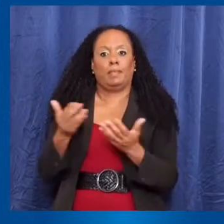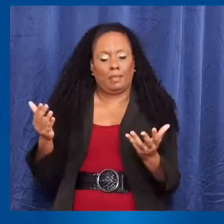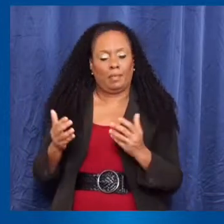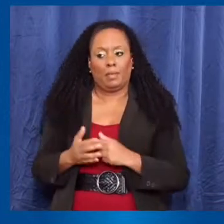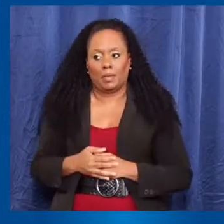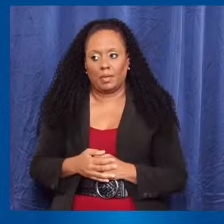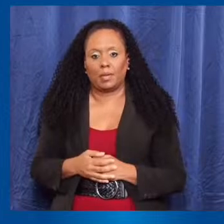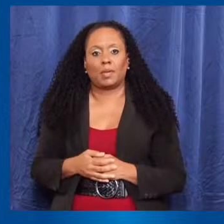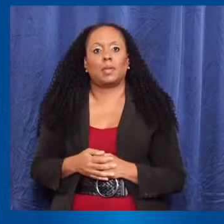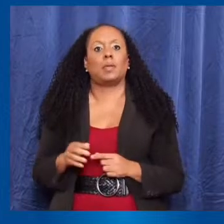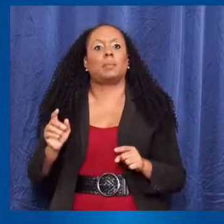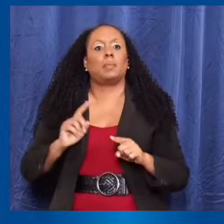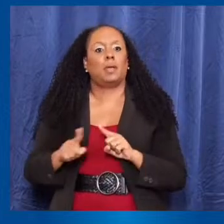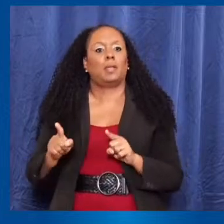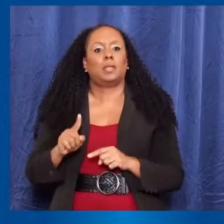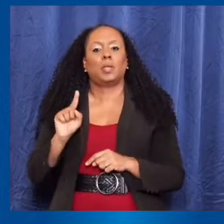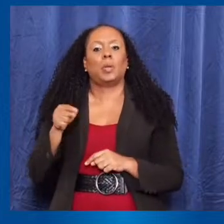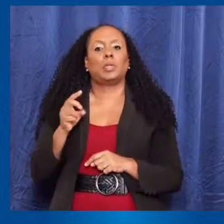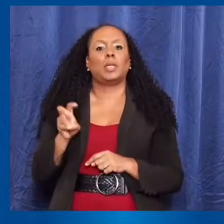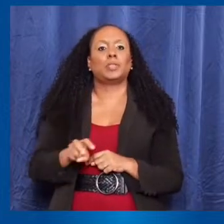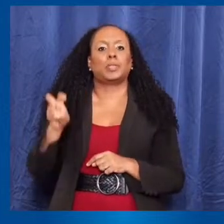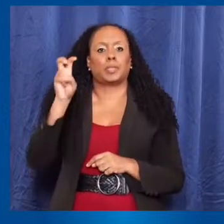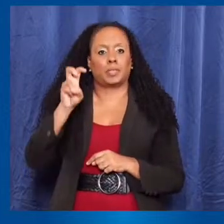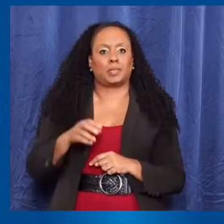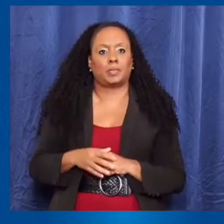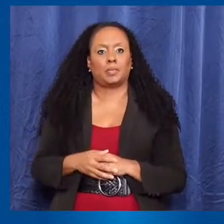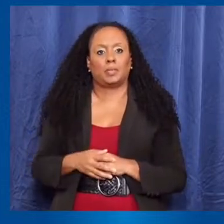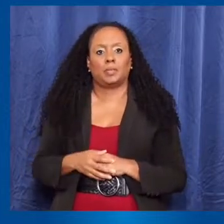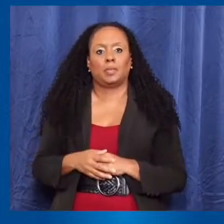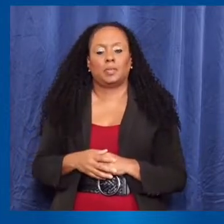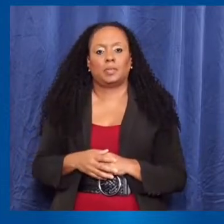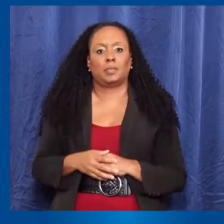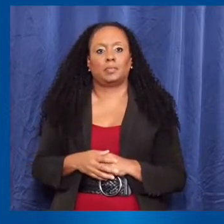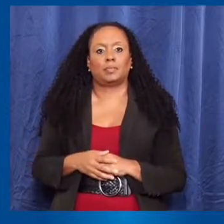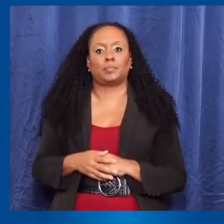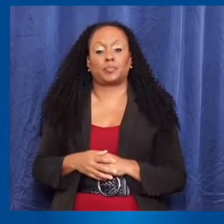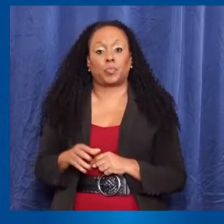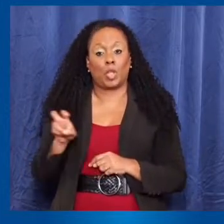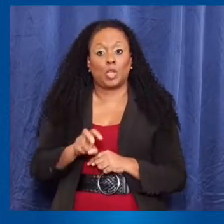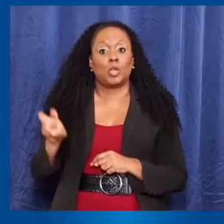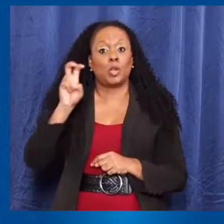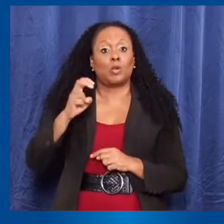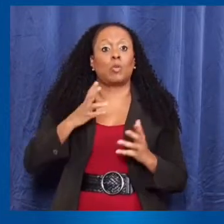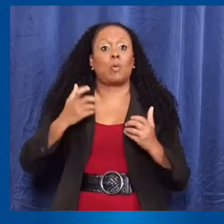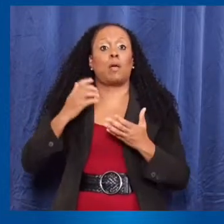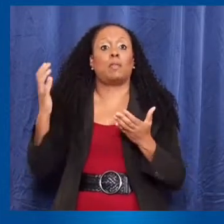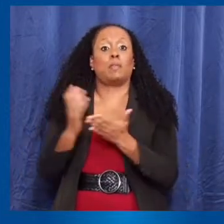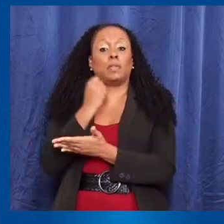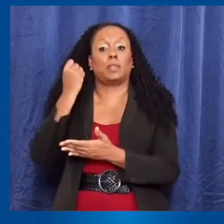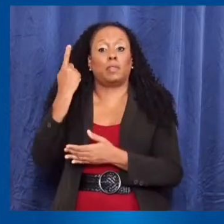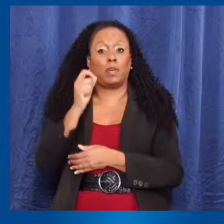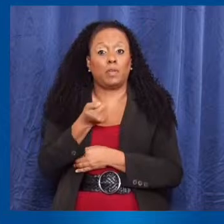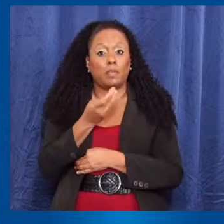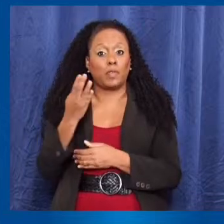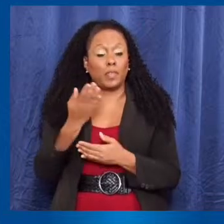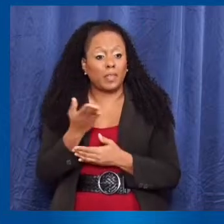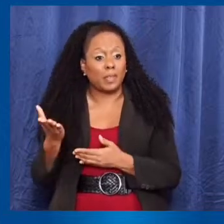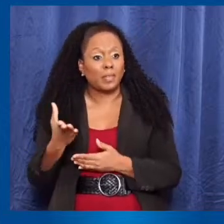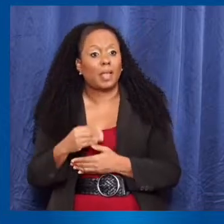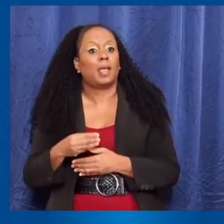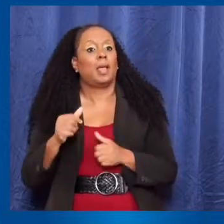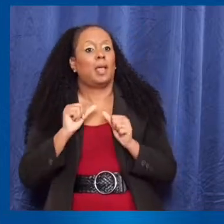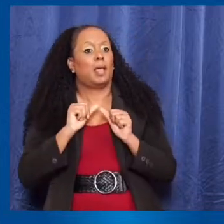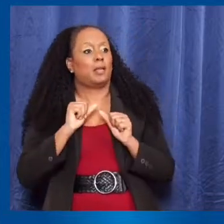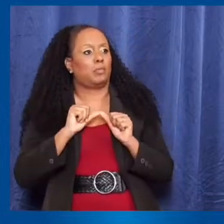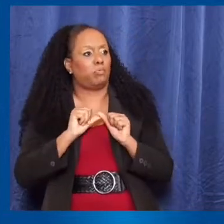life, it is part of a journey. And the journey is to be able to claim victory for a few things and to continue to work